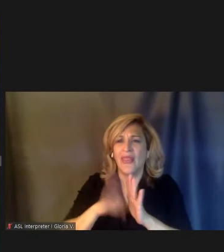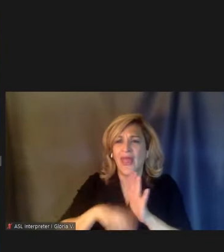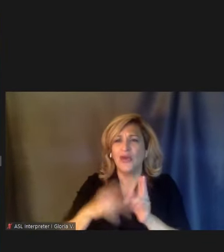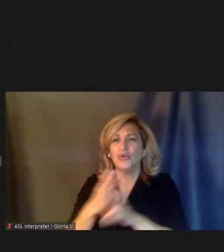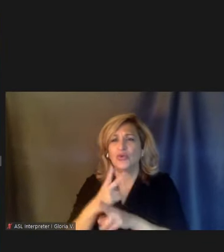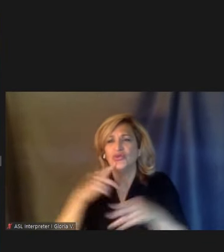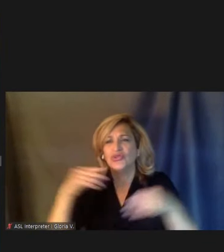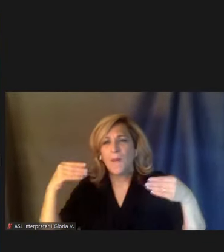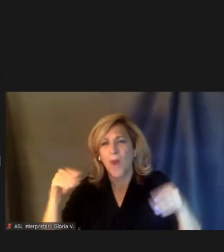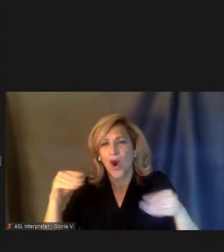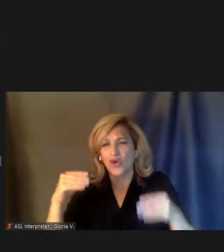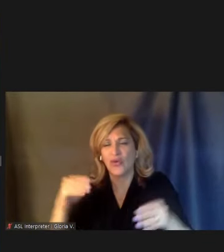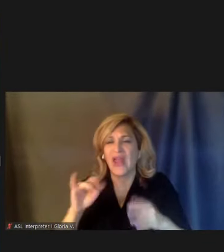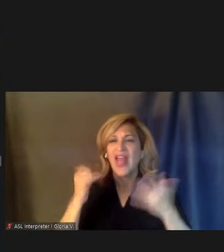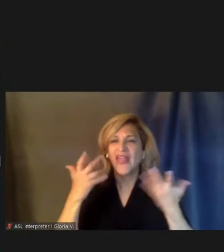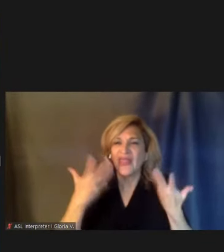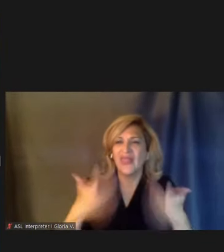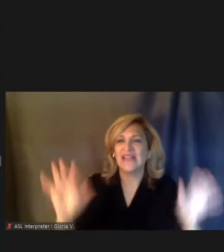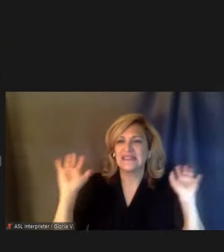it.